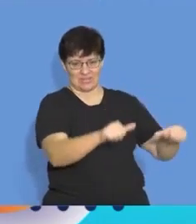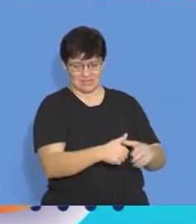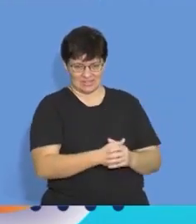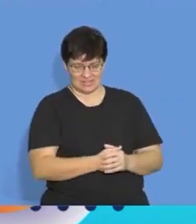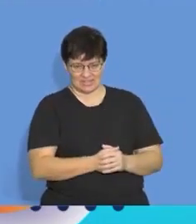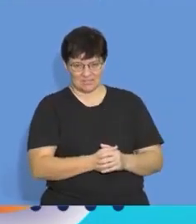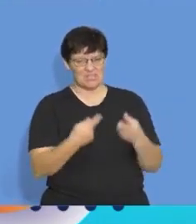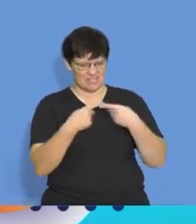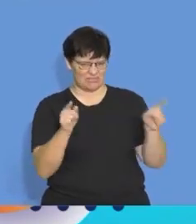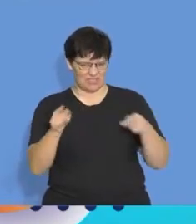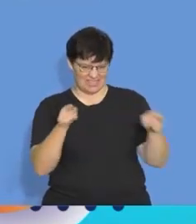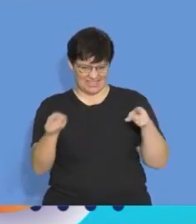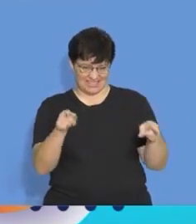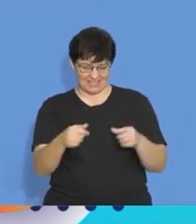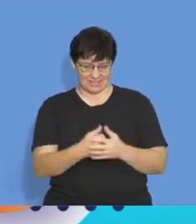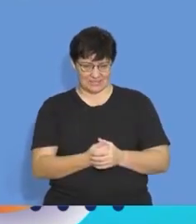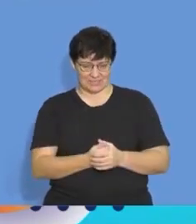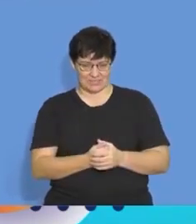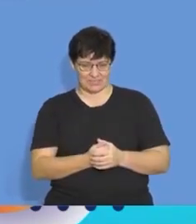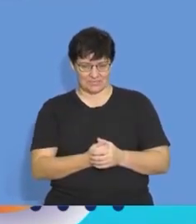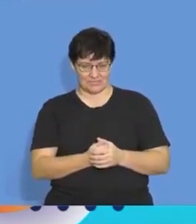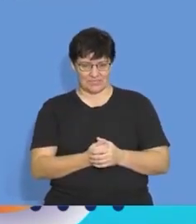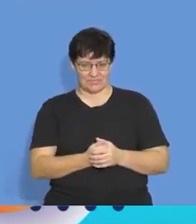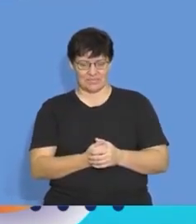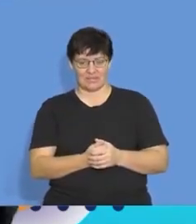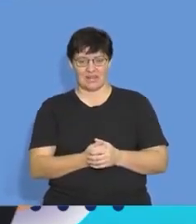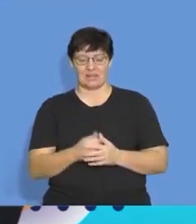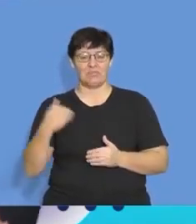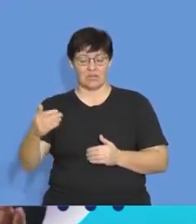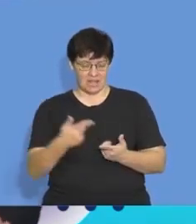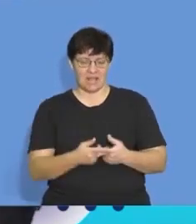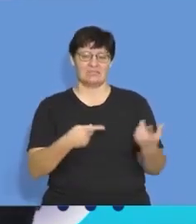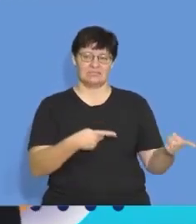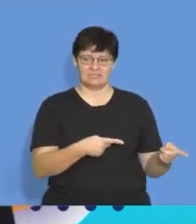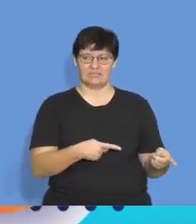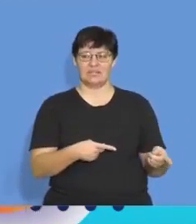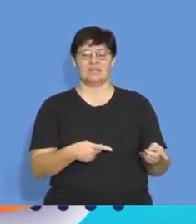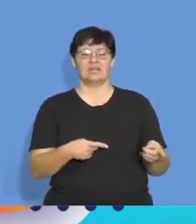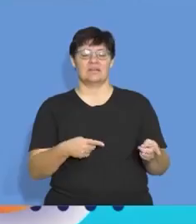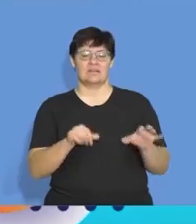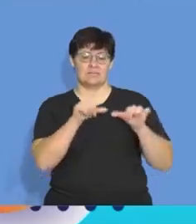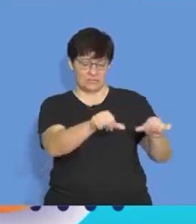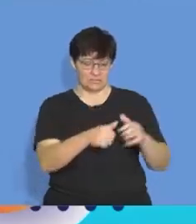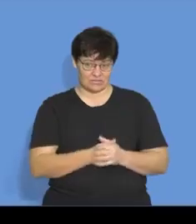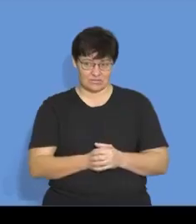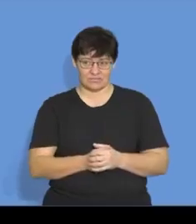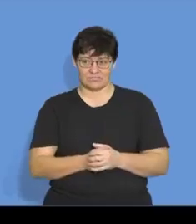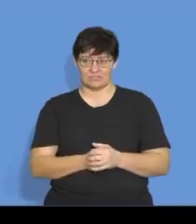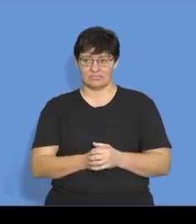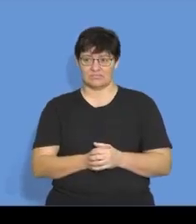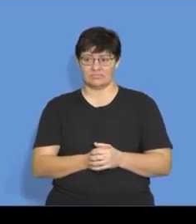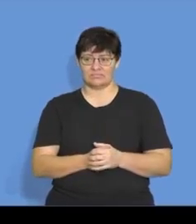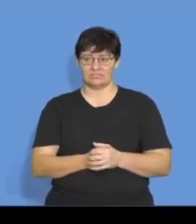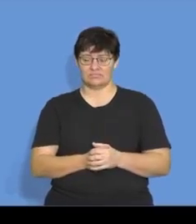So another distinct comparison between the periodic and the perpetual.